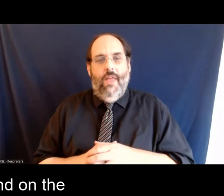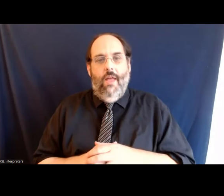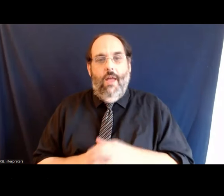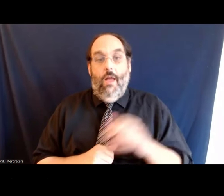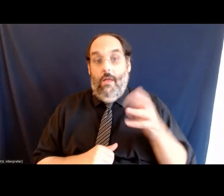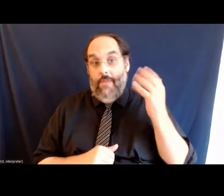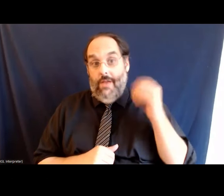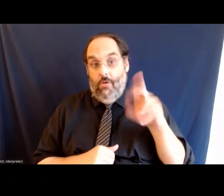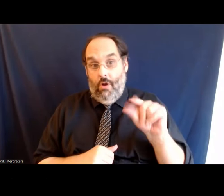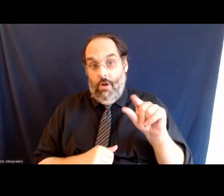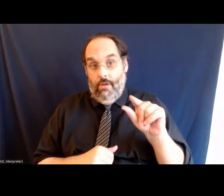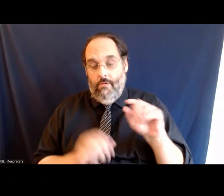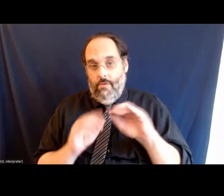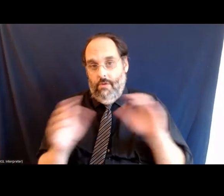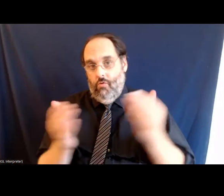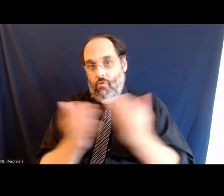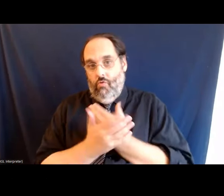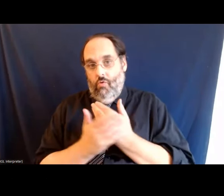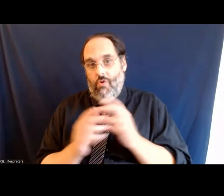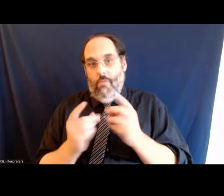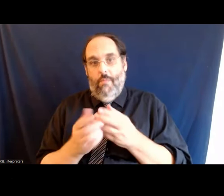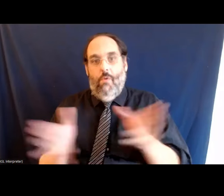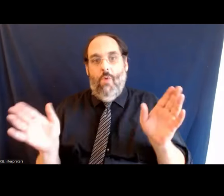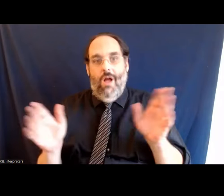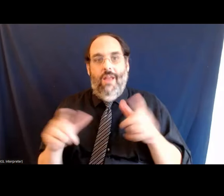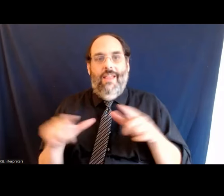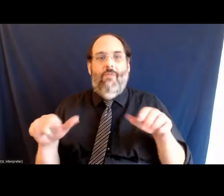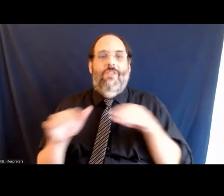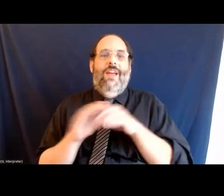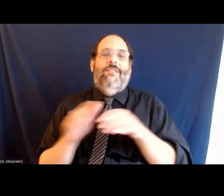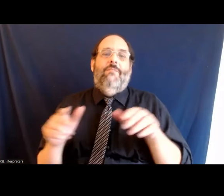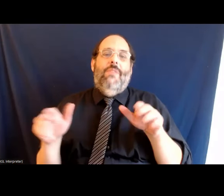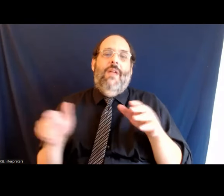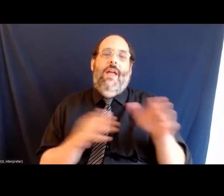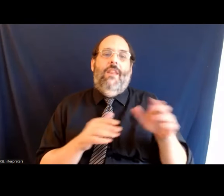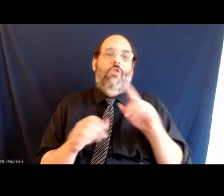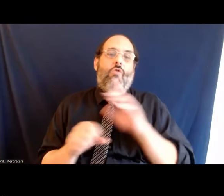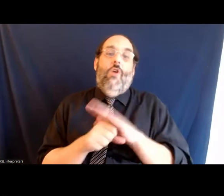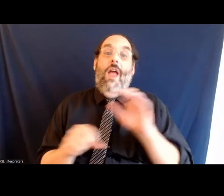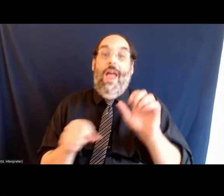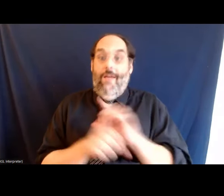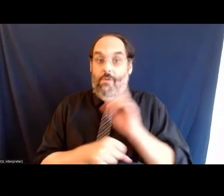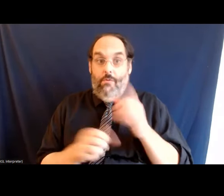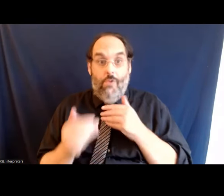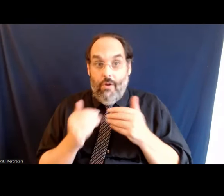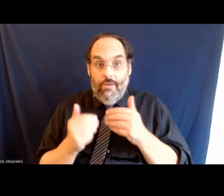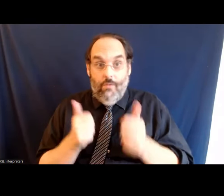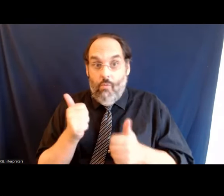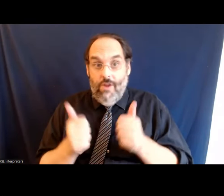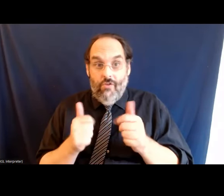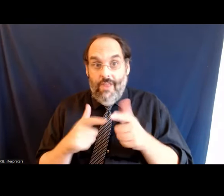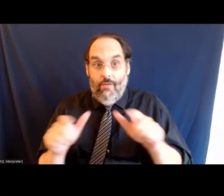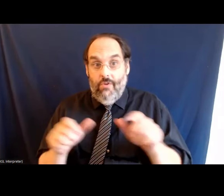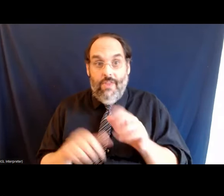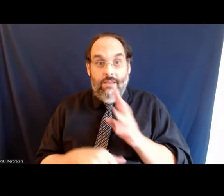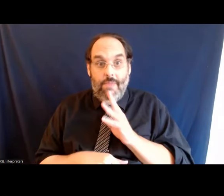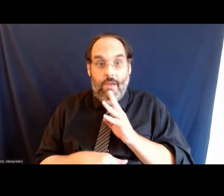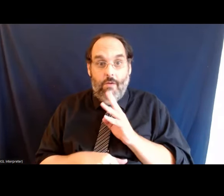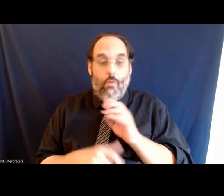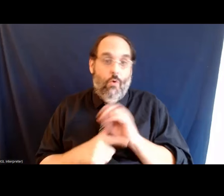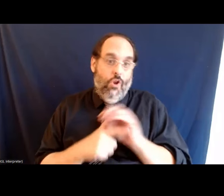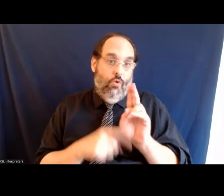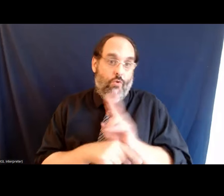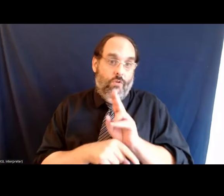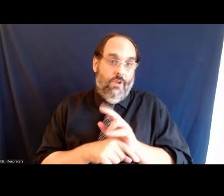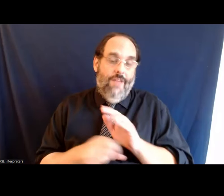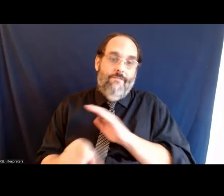August, we released an updated department-wide language access plan to ensure that all individuals, regardless of language used, are able to fully use